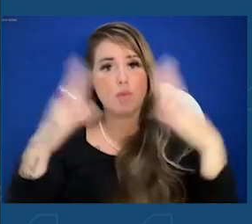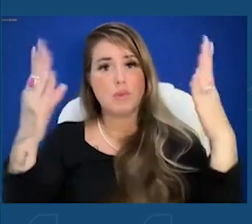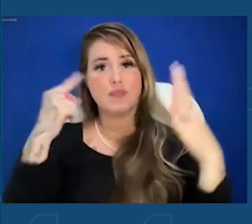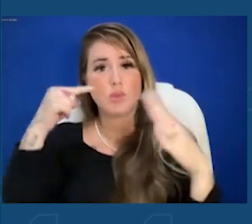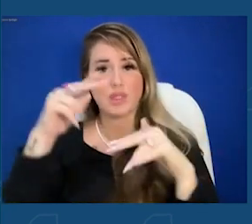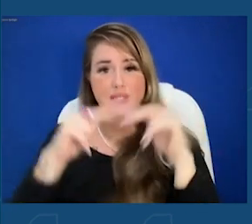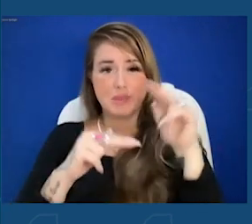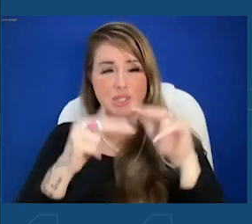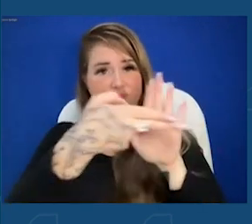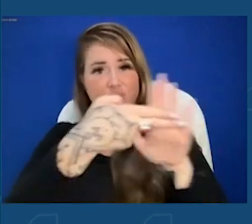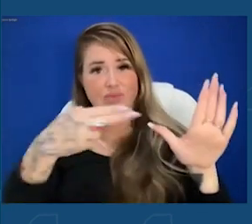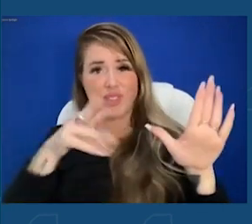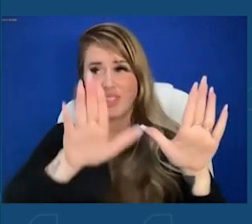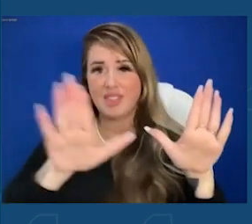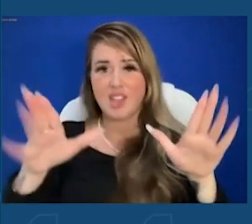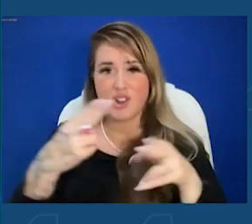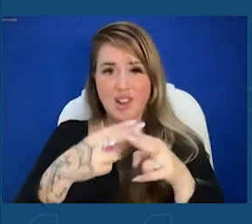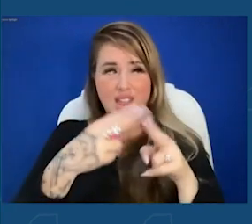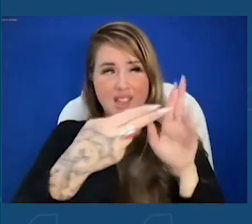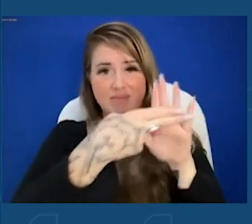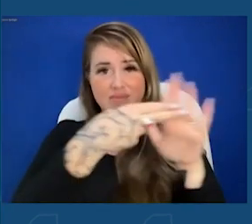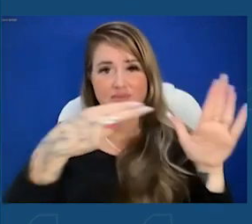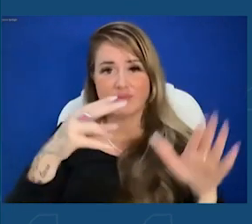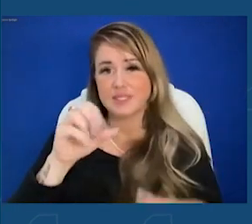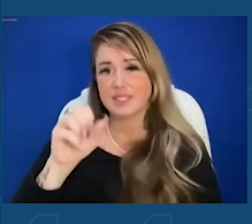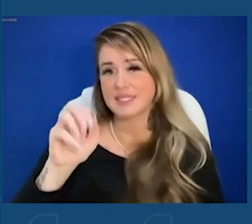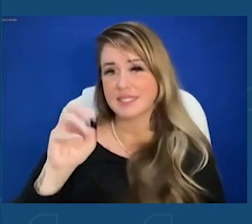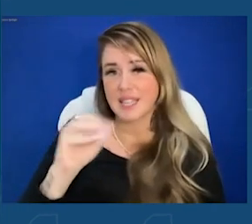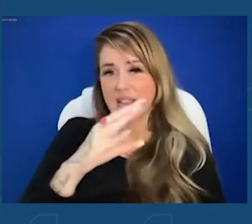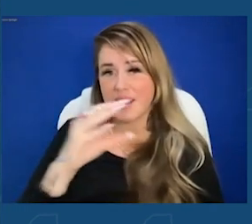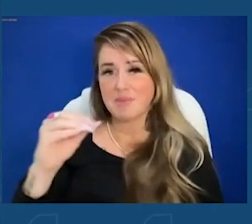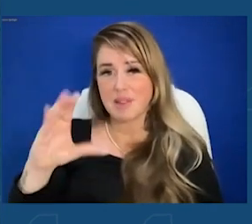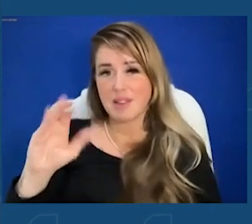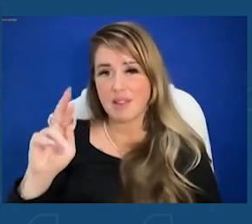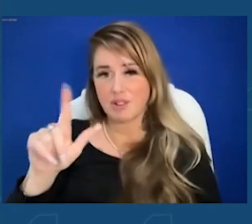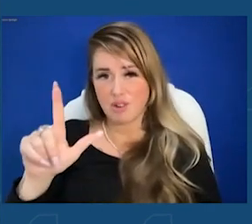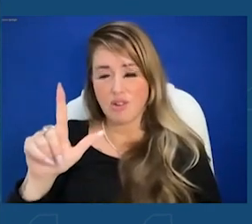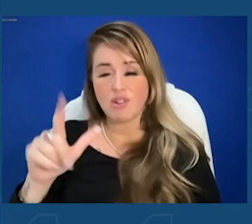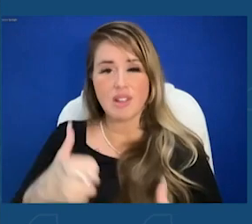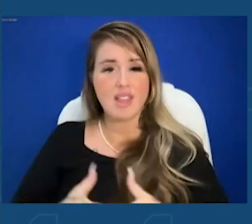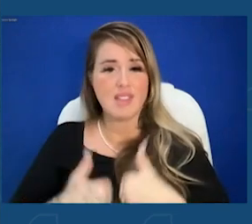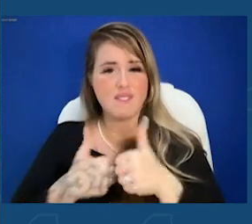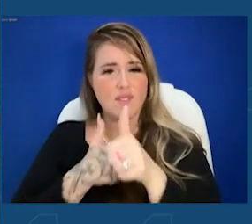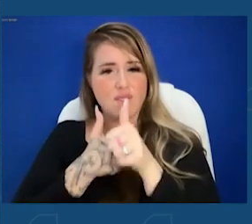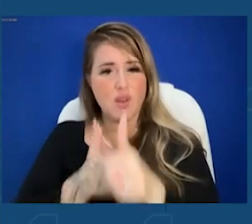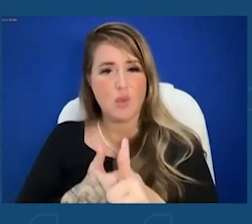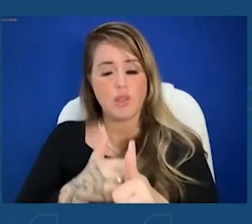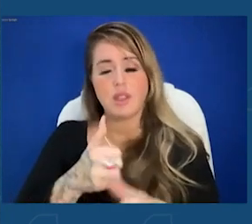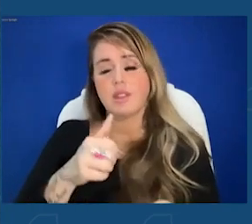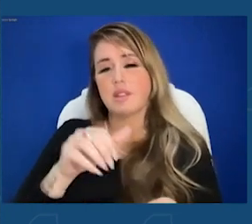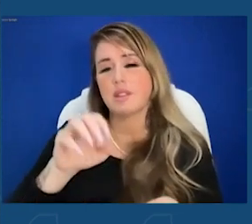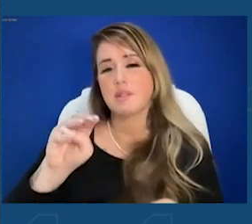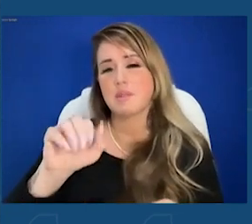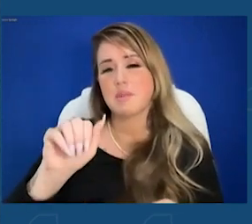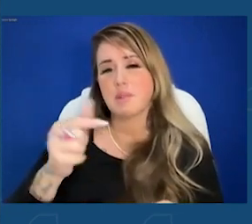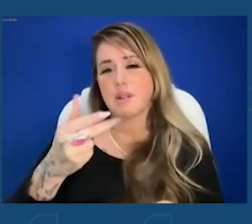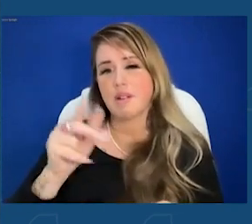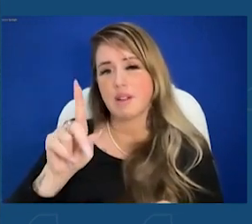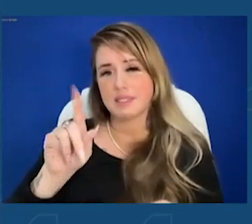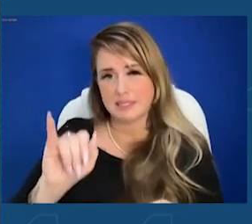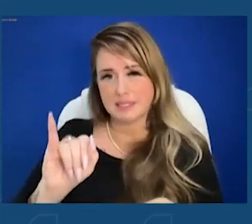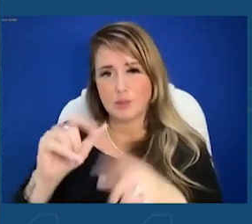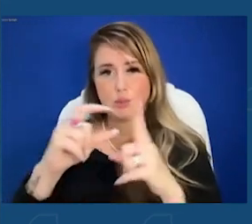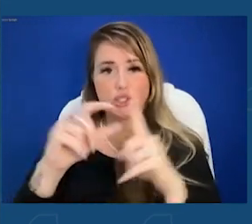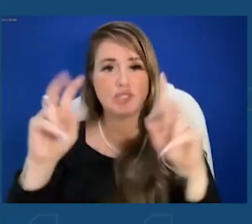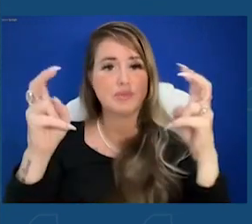name. Sam and Carol live by Mahatma Gandhi's words, "Be the change you want to see in the